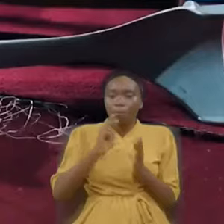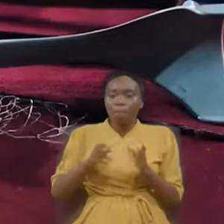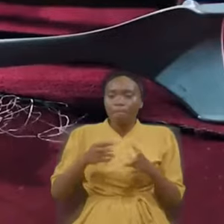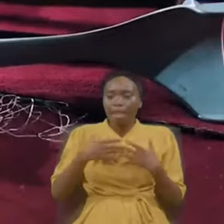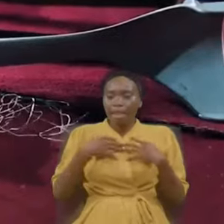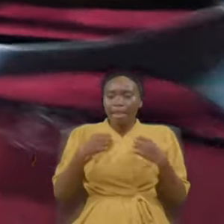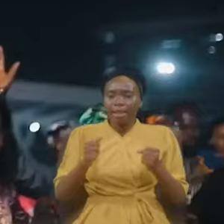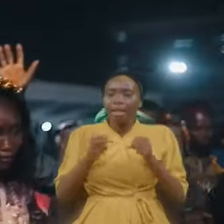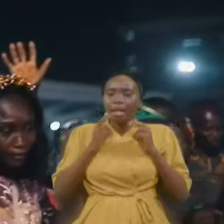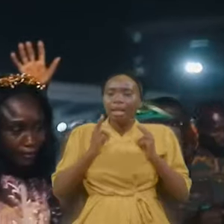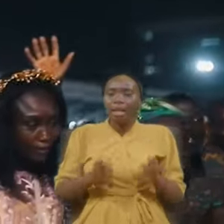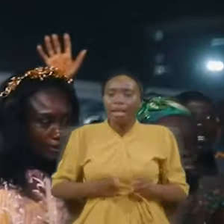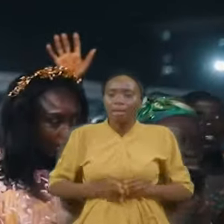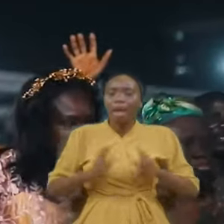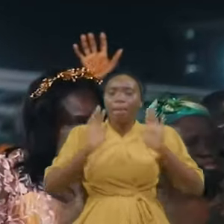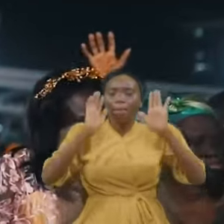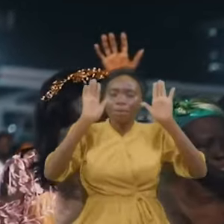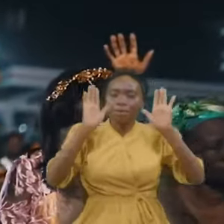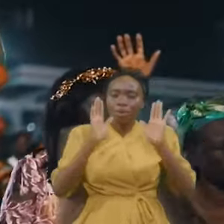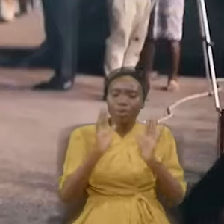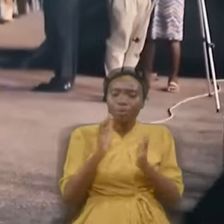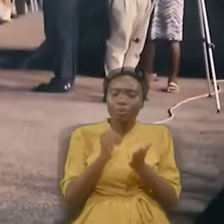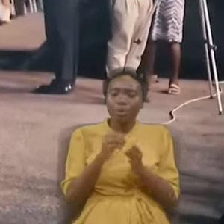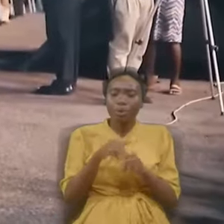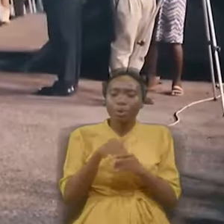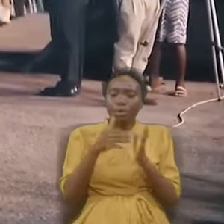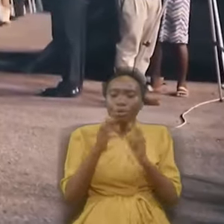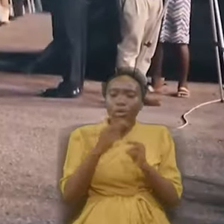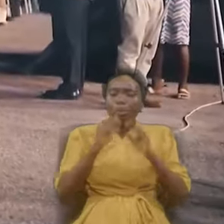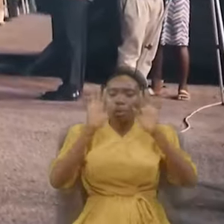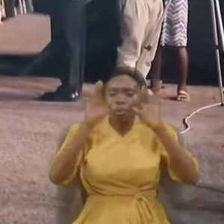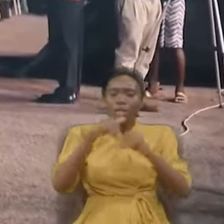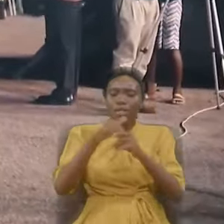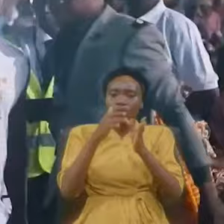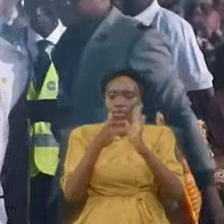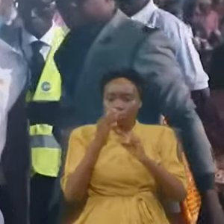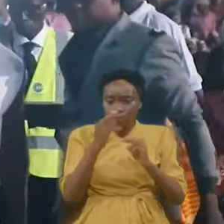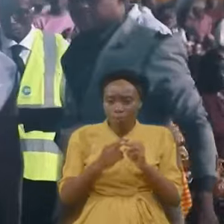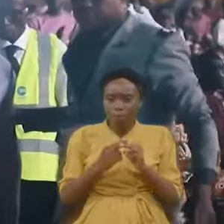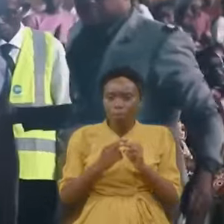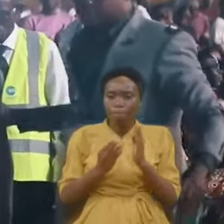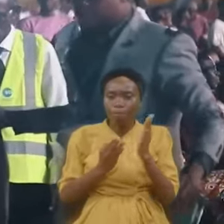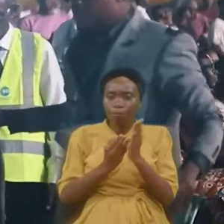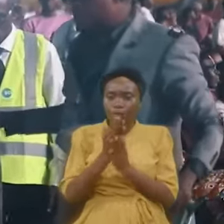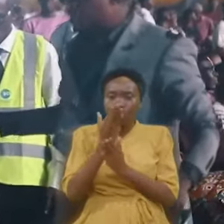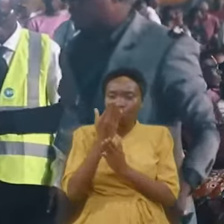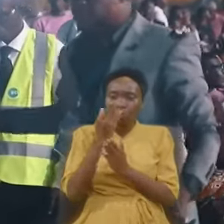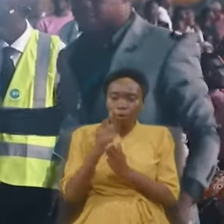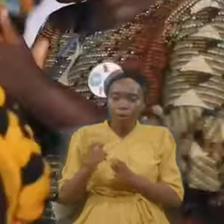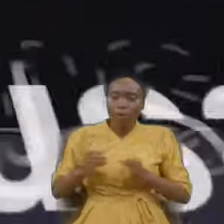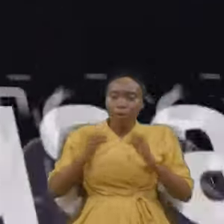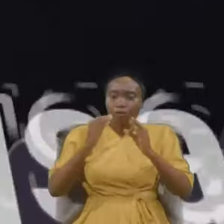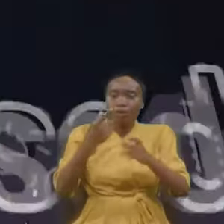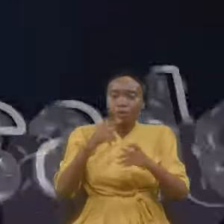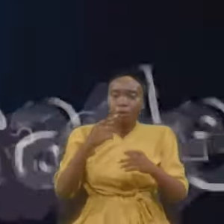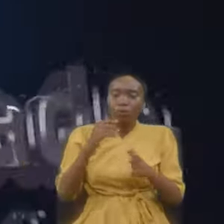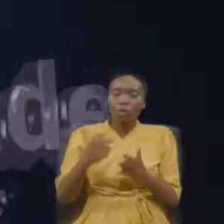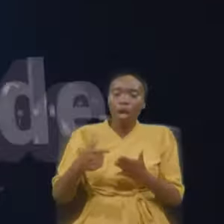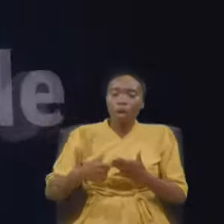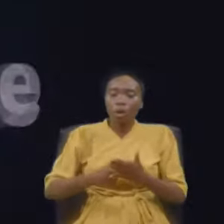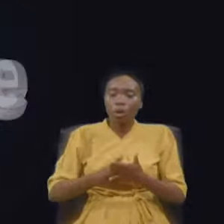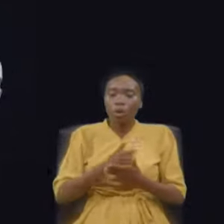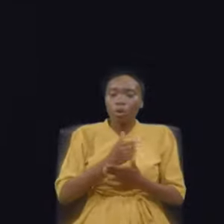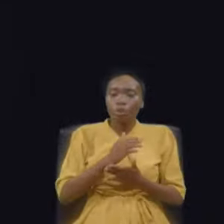health, miracle, wonders, through the furtherance of the